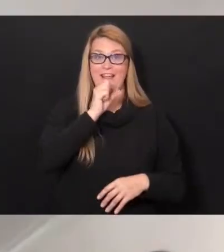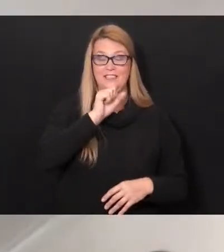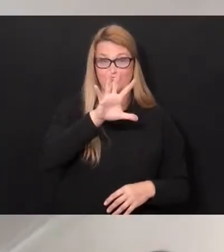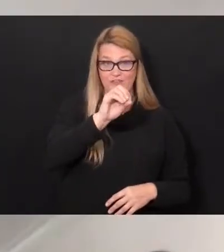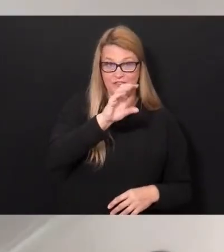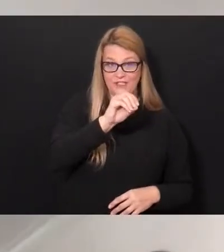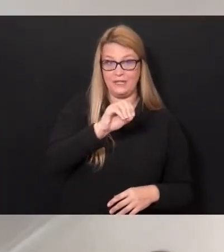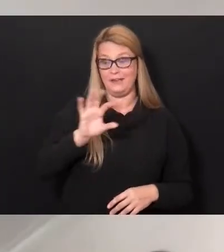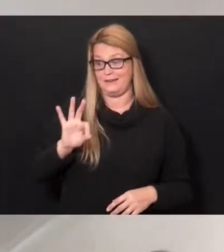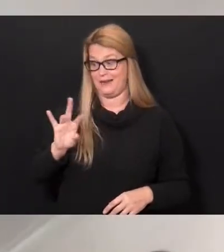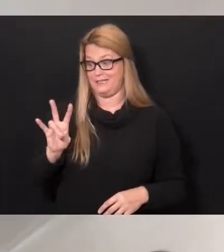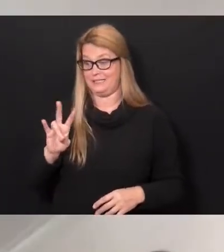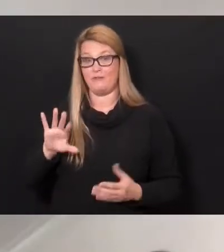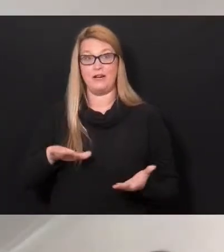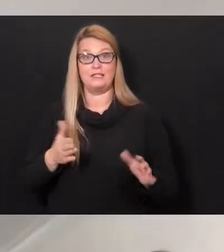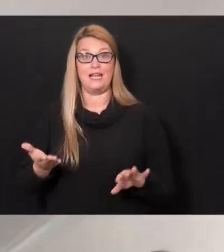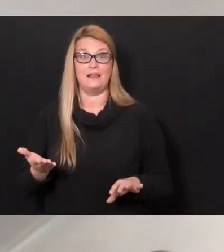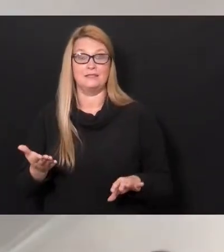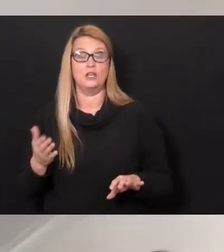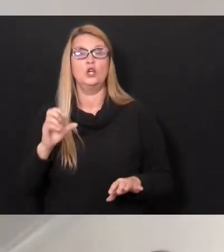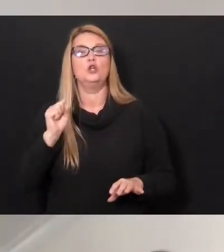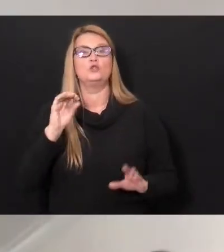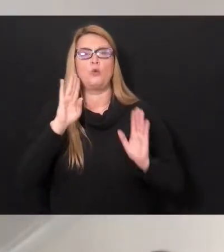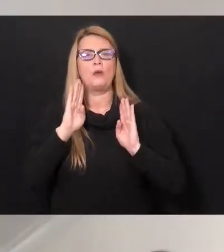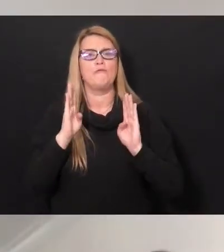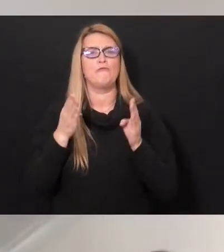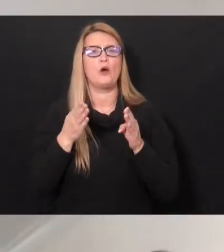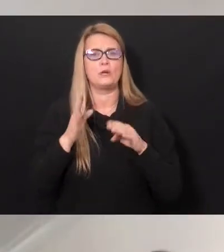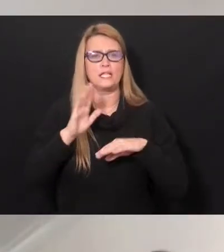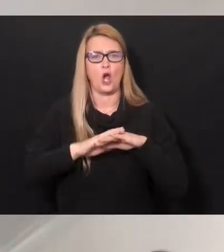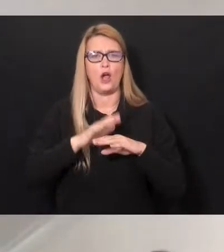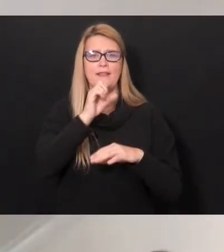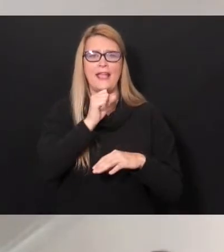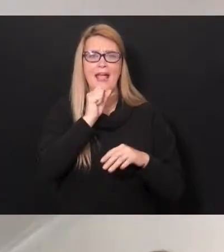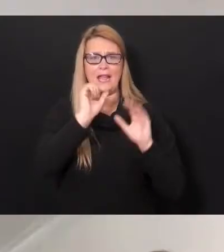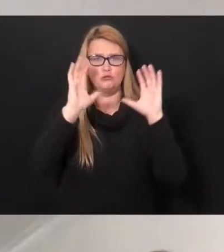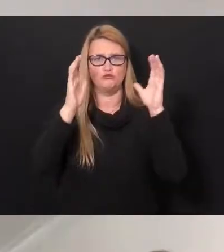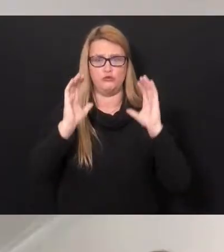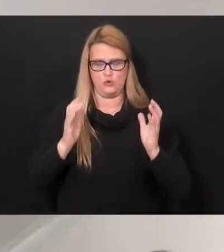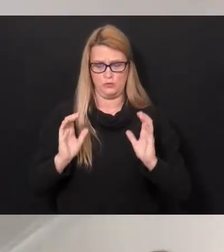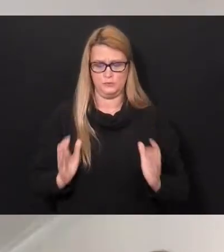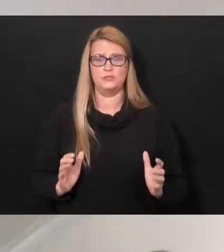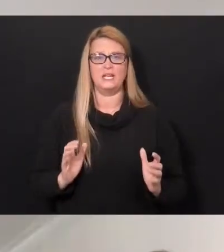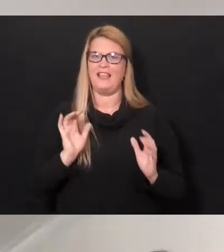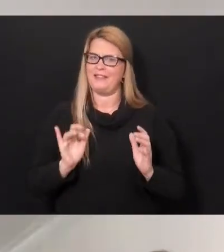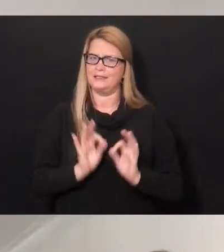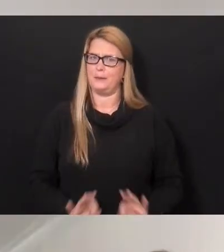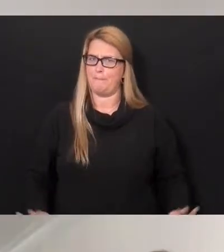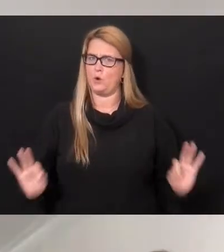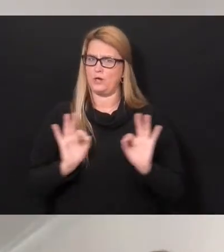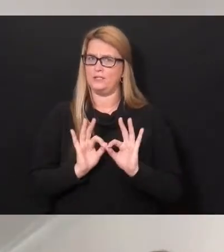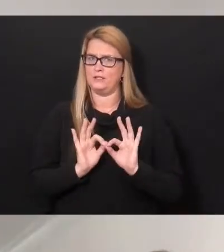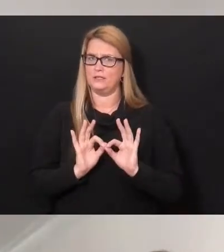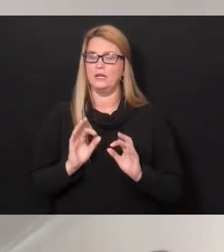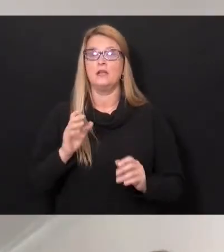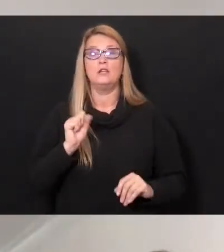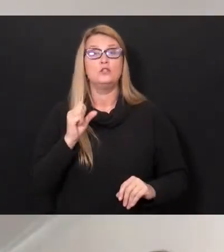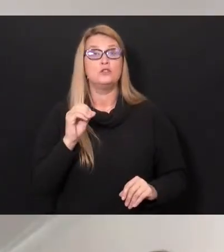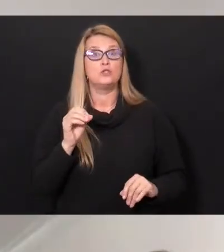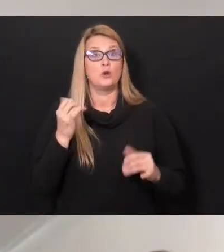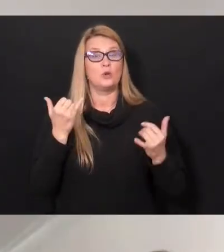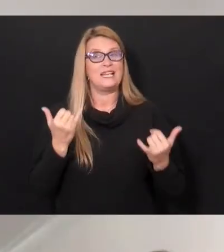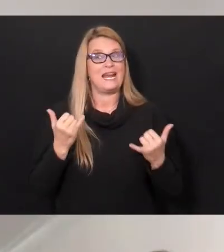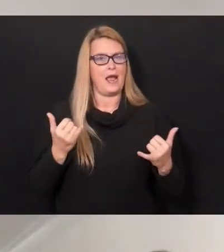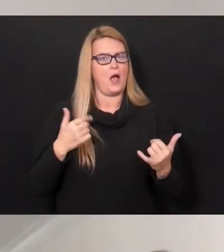that's 97% of our deaths. So focusing on those folks is important. Now, what we're finding